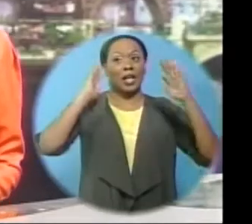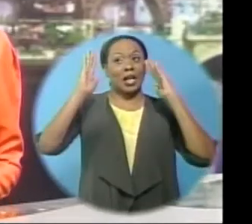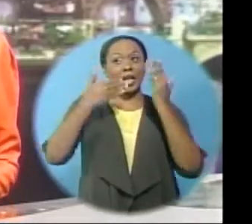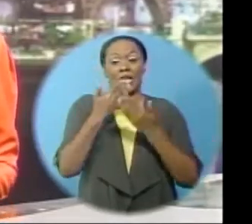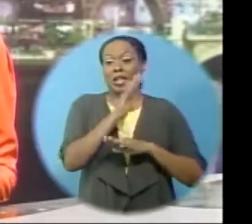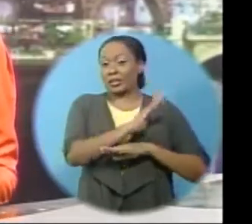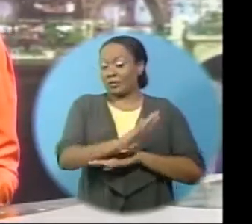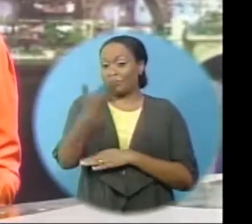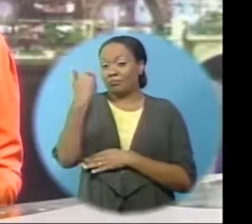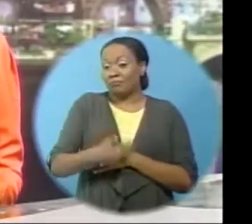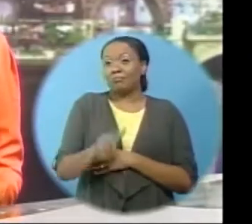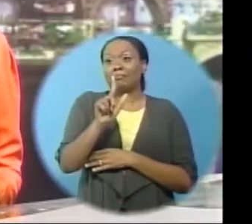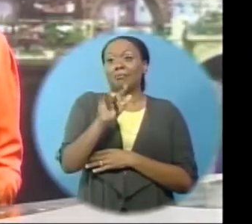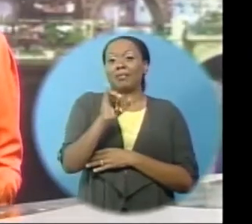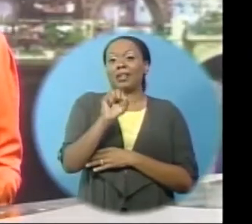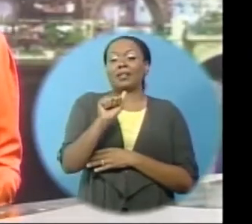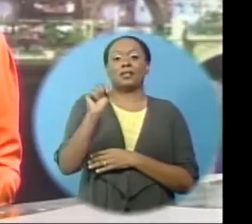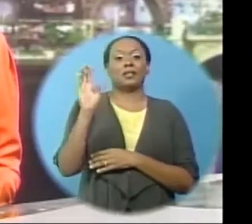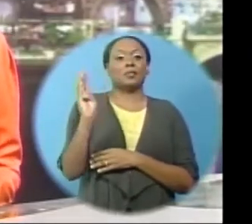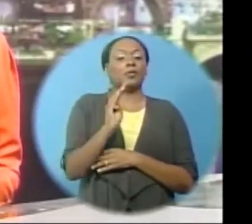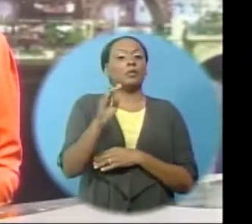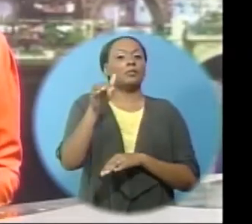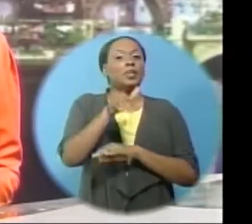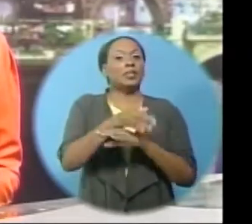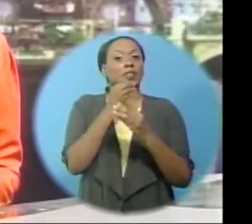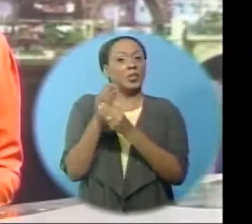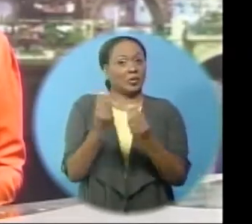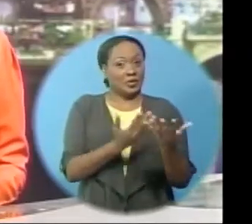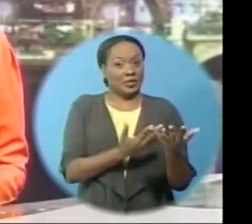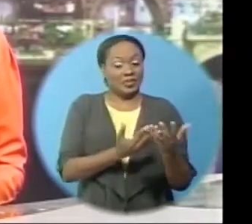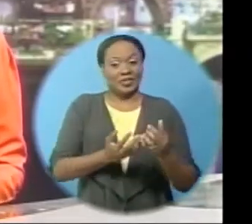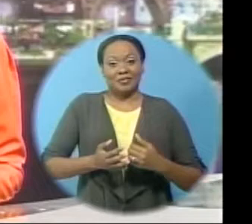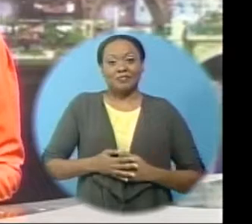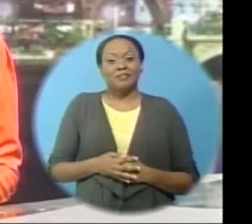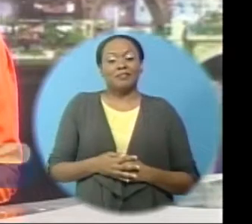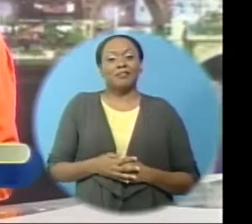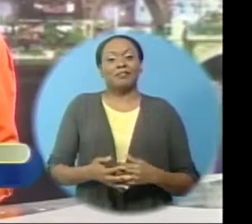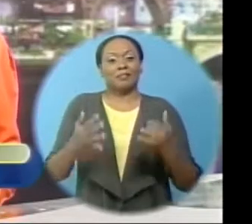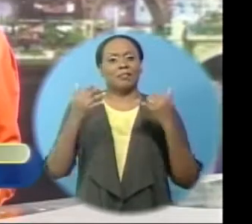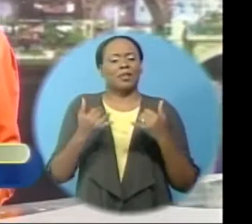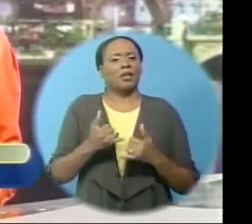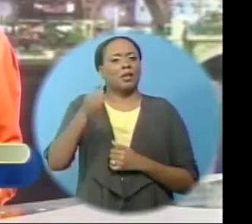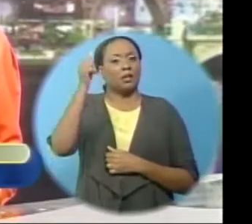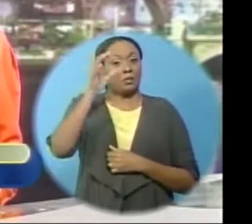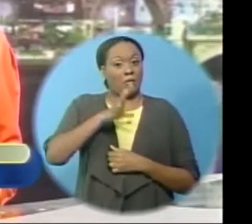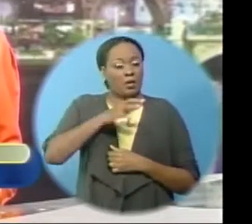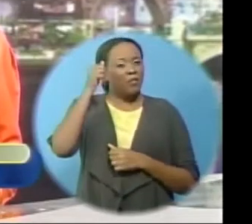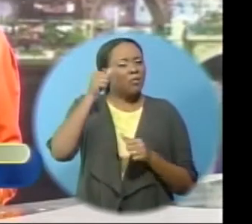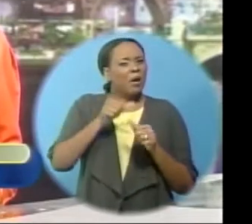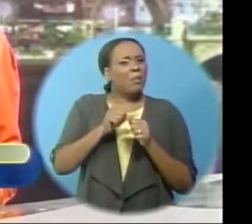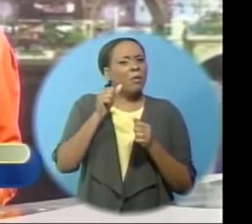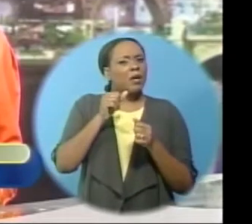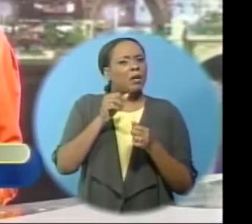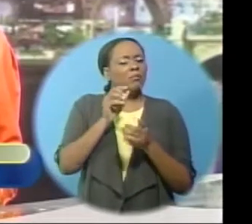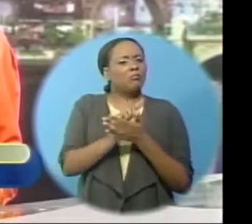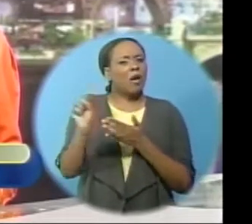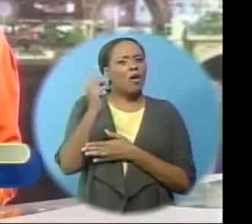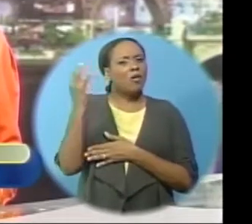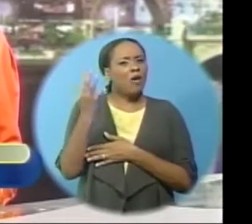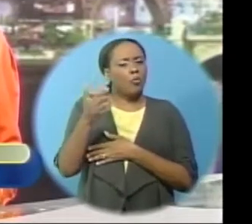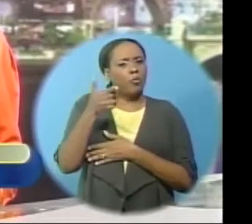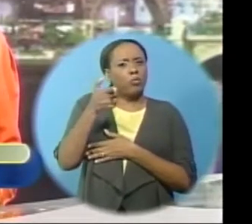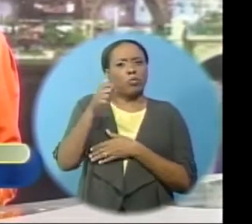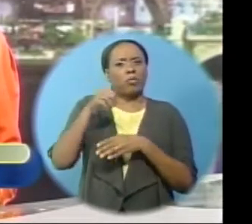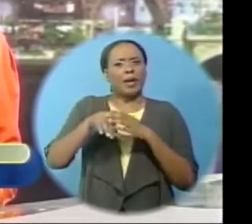Very good evening to you. I'm Lisa Broom with the CBC Evening News. In our top story tonight, the man charged with discharging a firearm